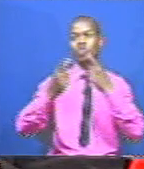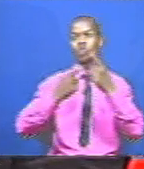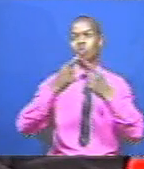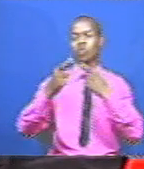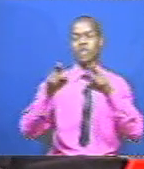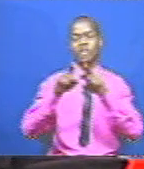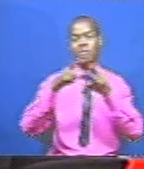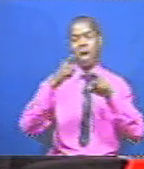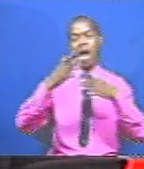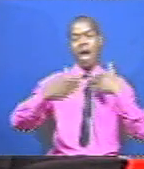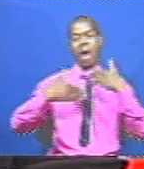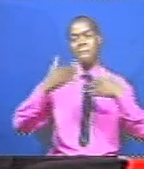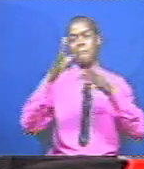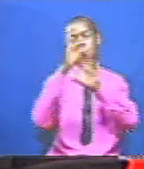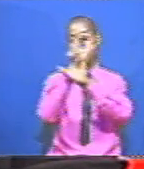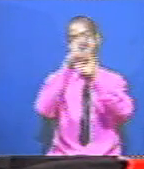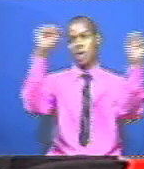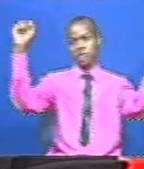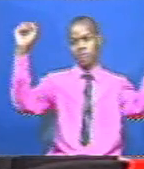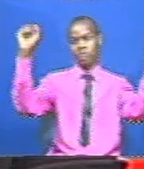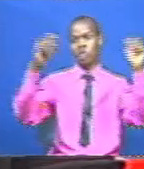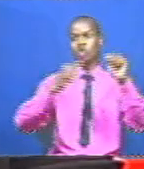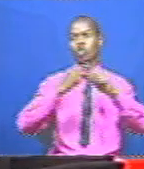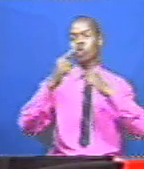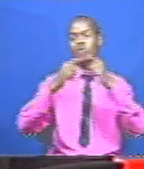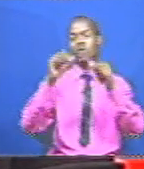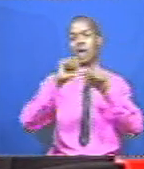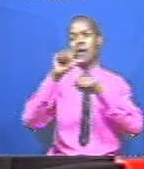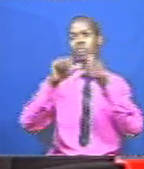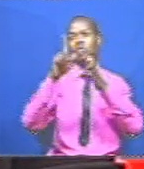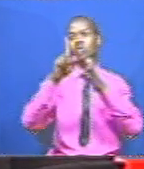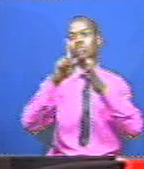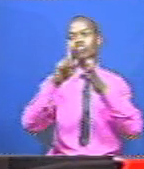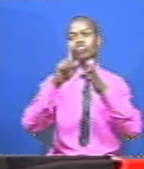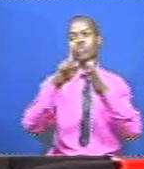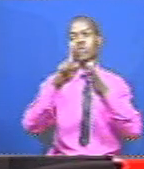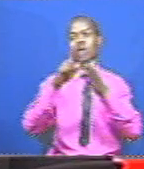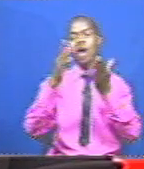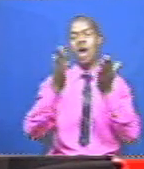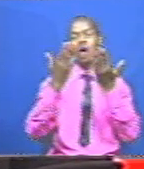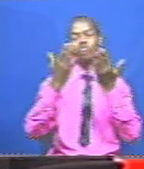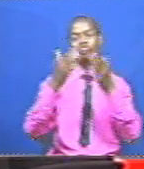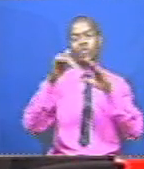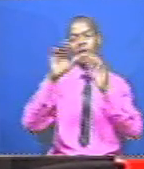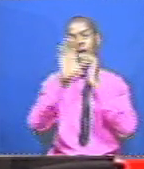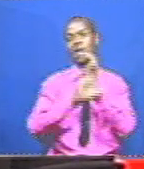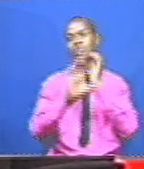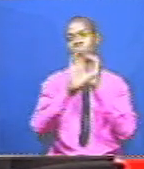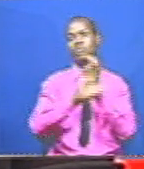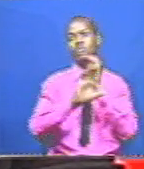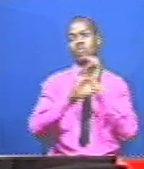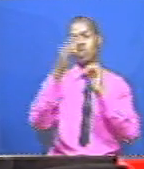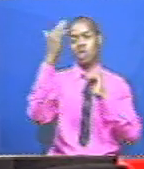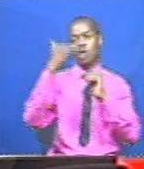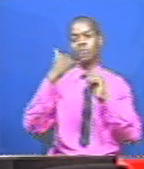the president talked about potentially having a whole summit to talk about the wage bill in the country. Because